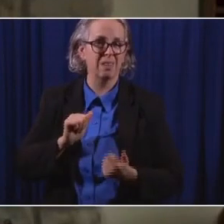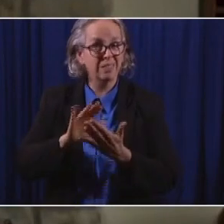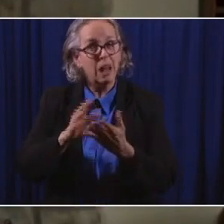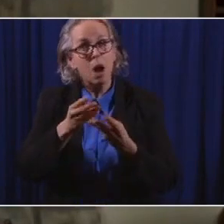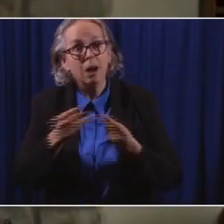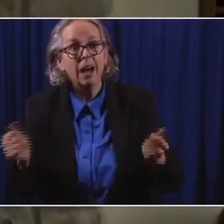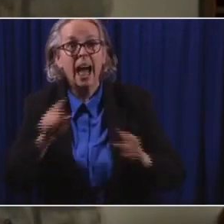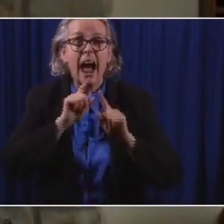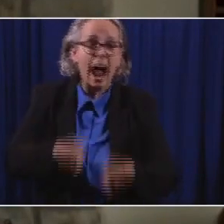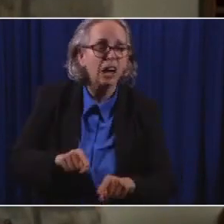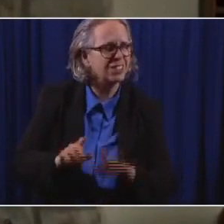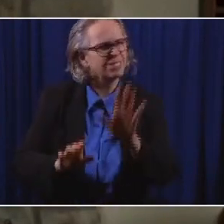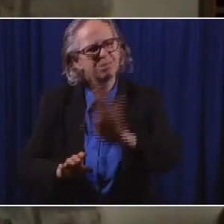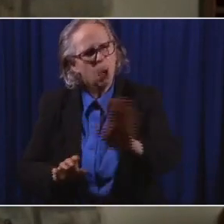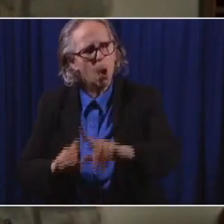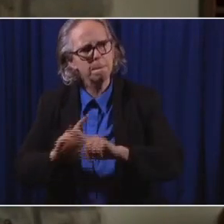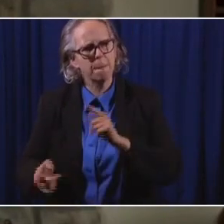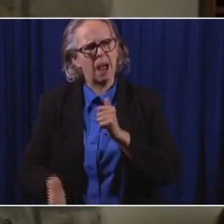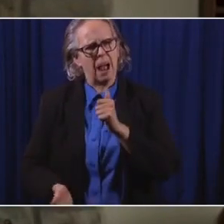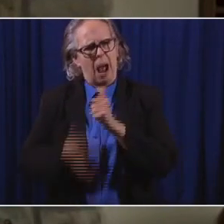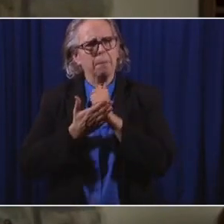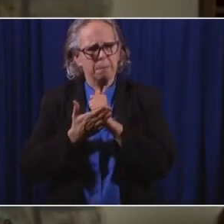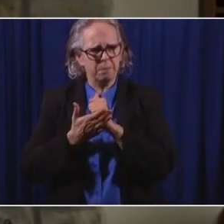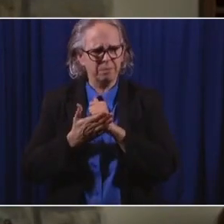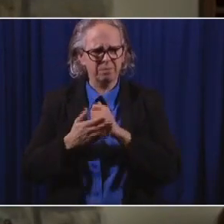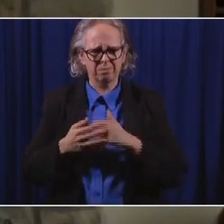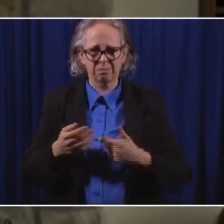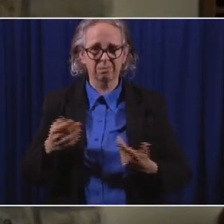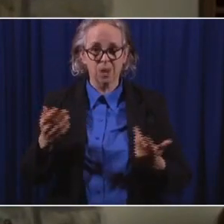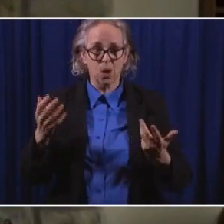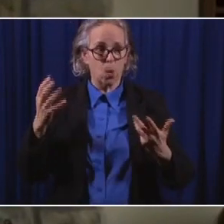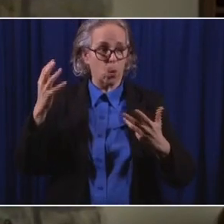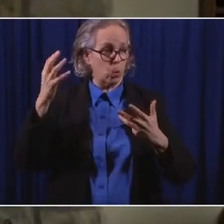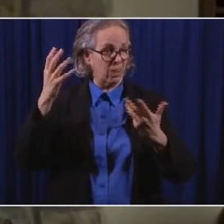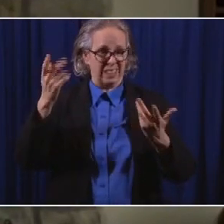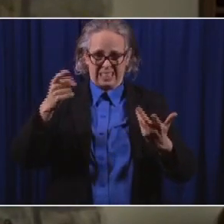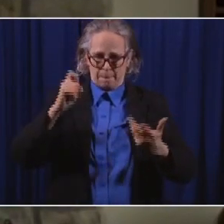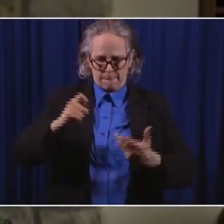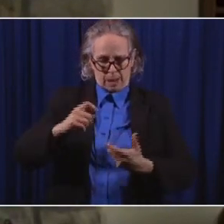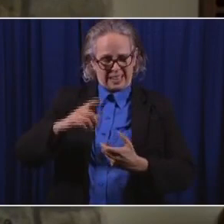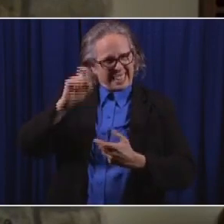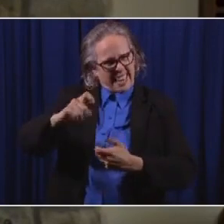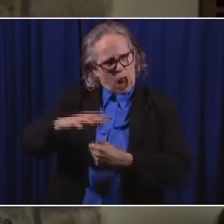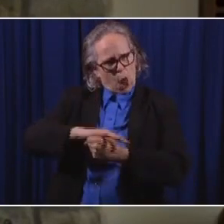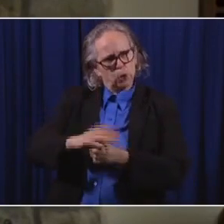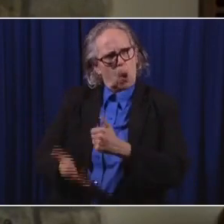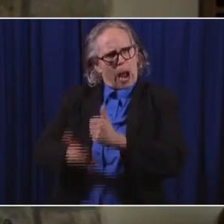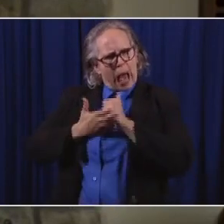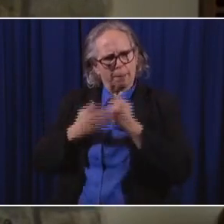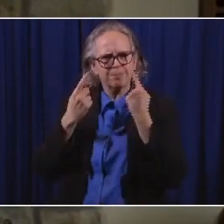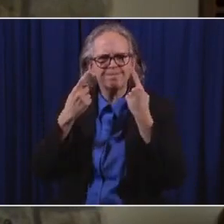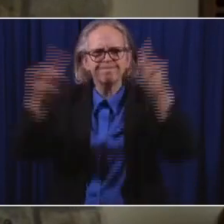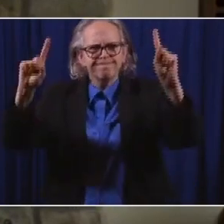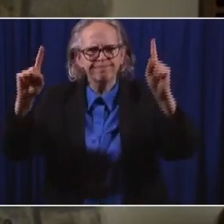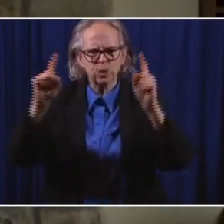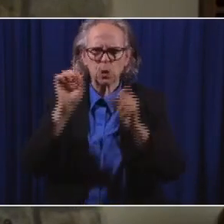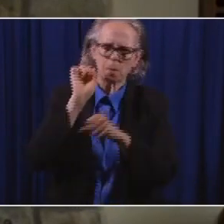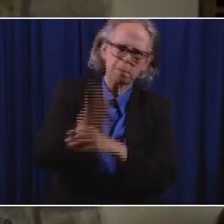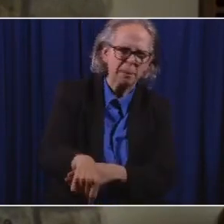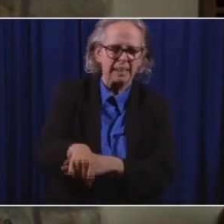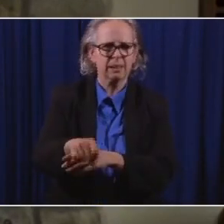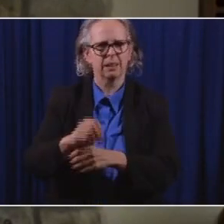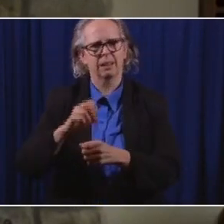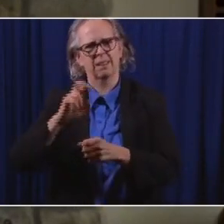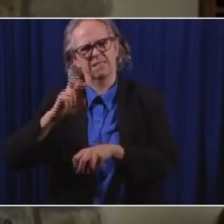push back the virus unless we're all engaged. You got to do it. Next question is from Jim Oddie at WHIO